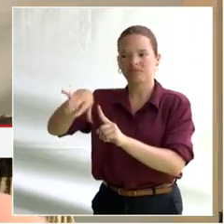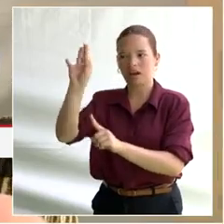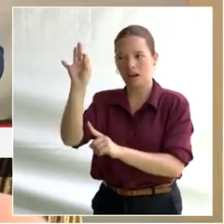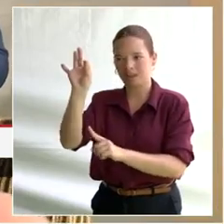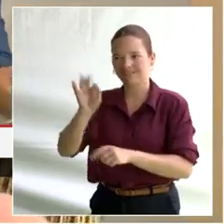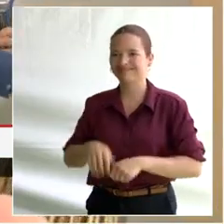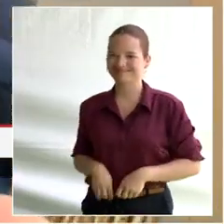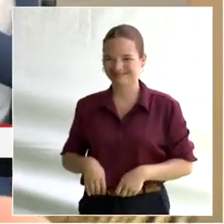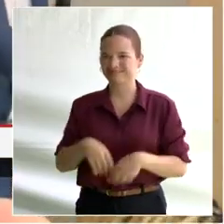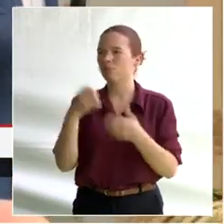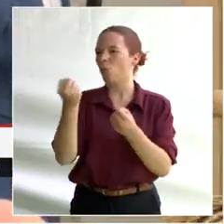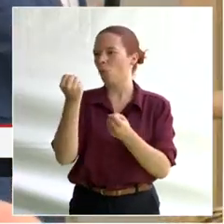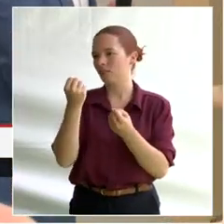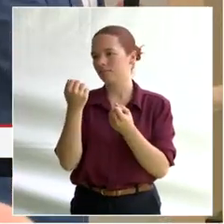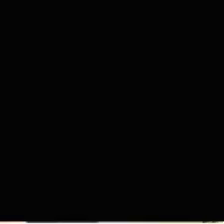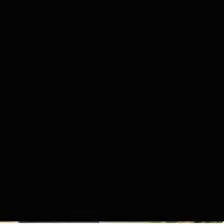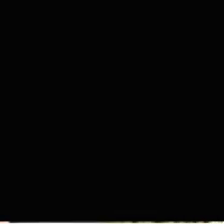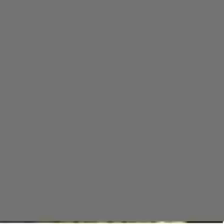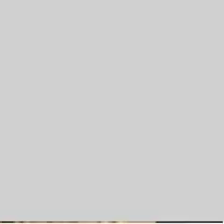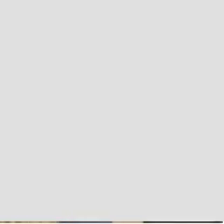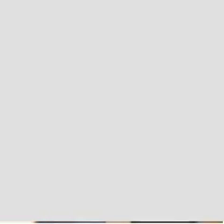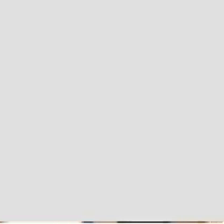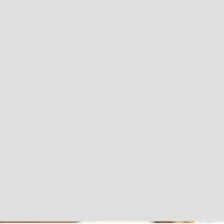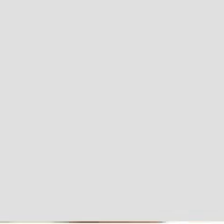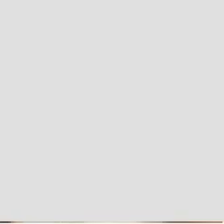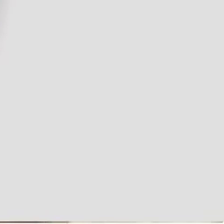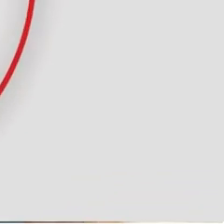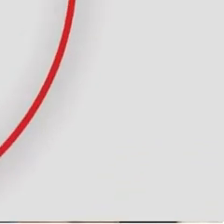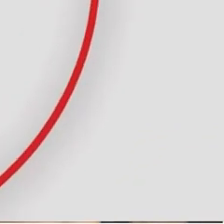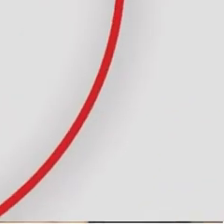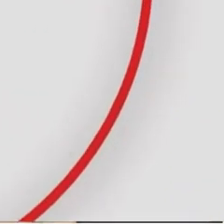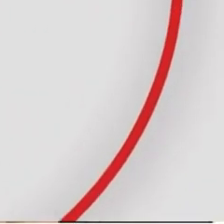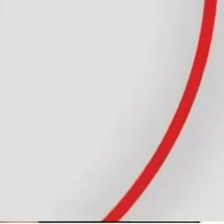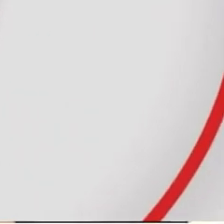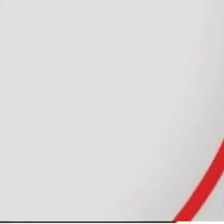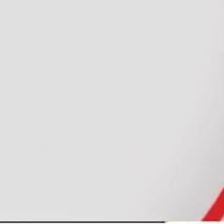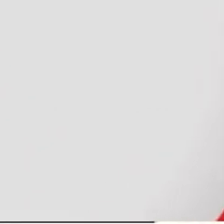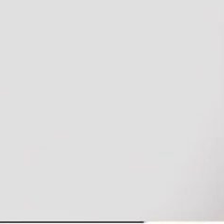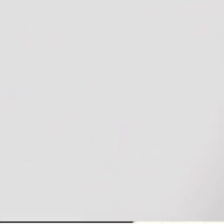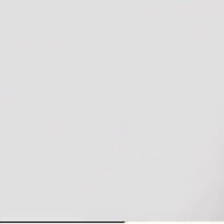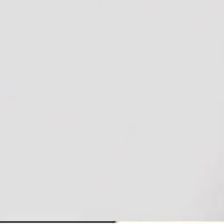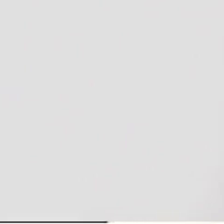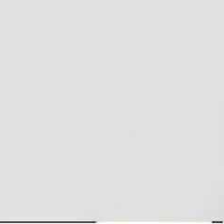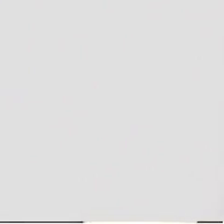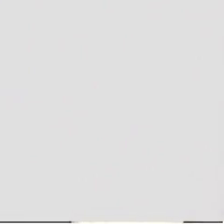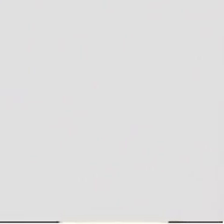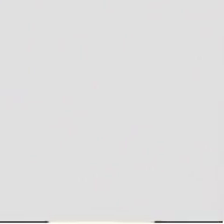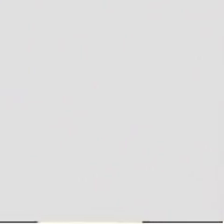Thanks, Ludmila. Welcome back.